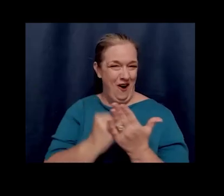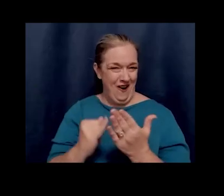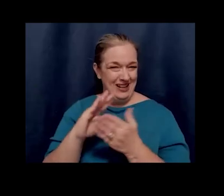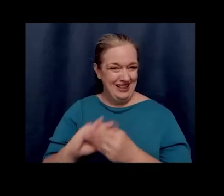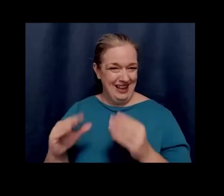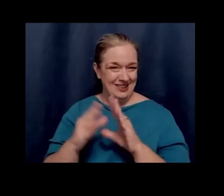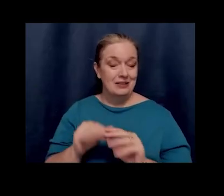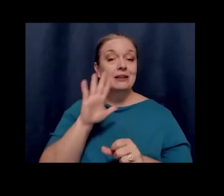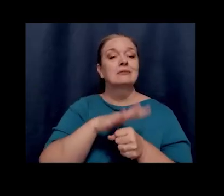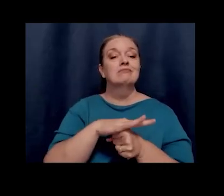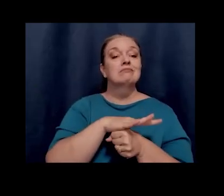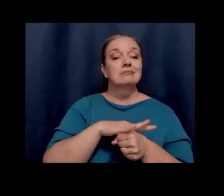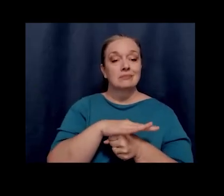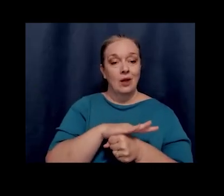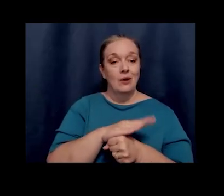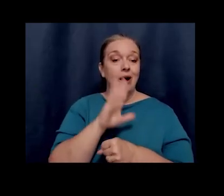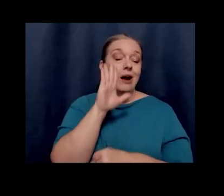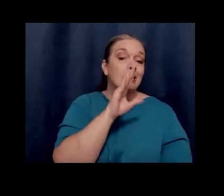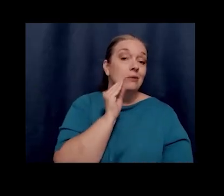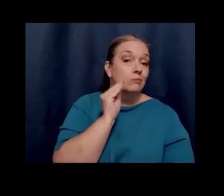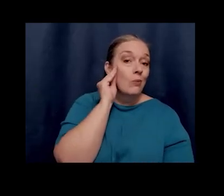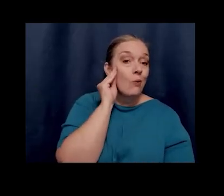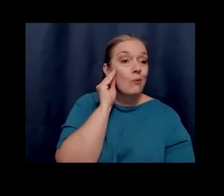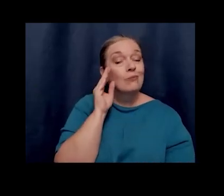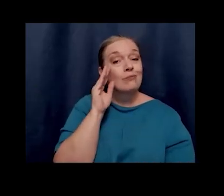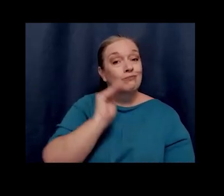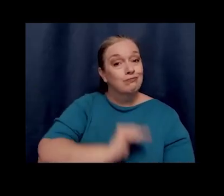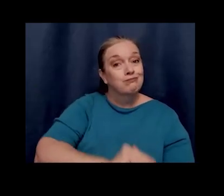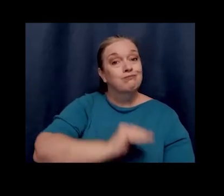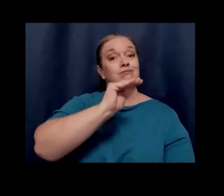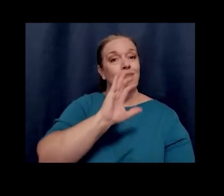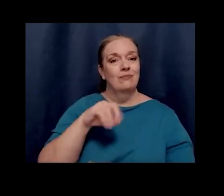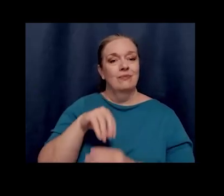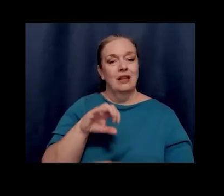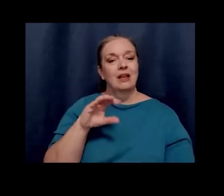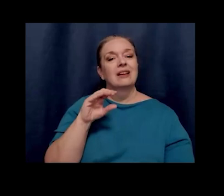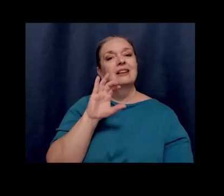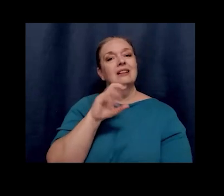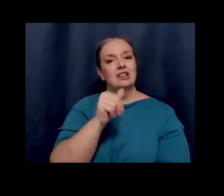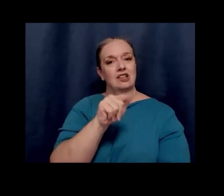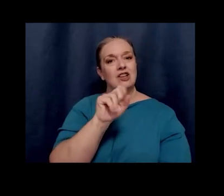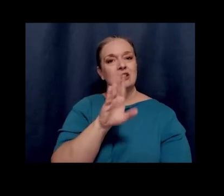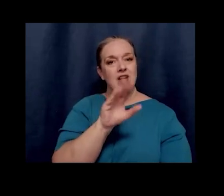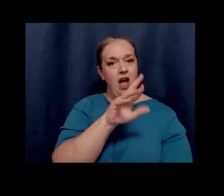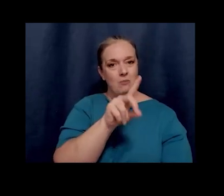his local boyhood environment of Chad's Ford and nearby Crooner